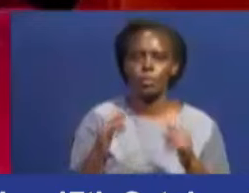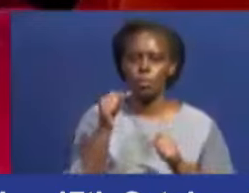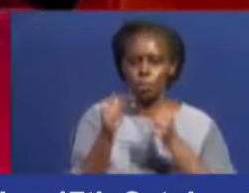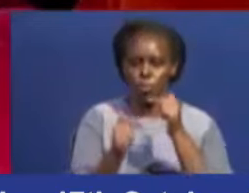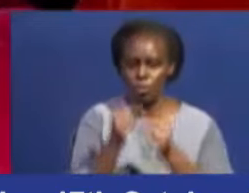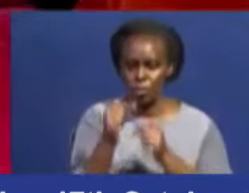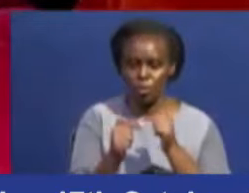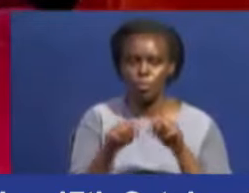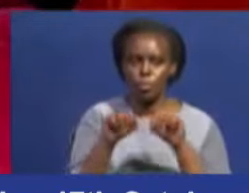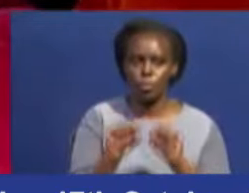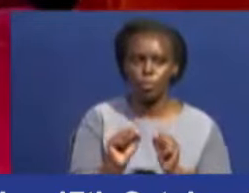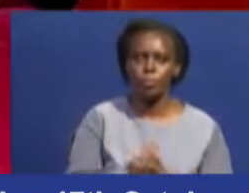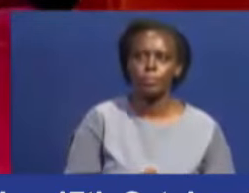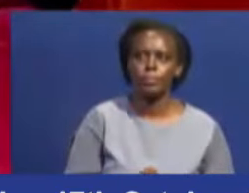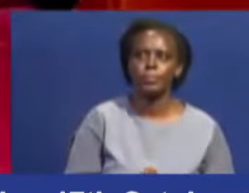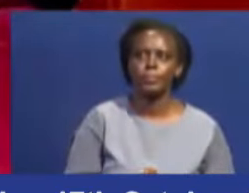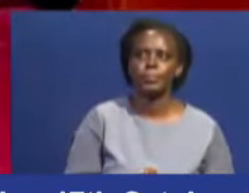proceed.